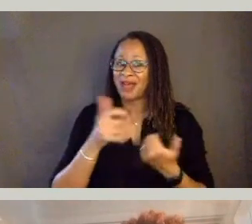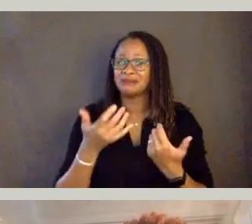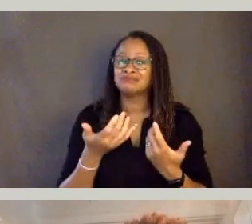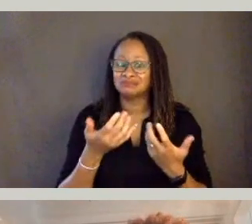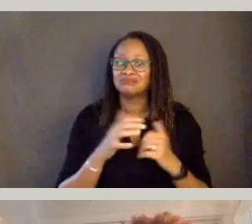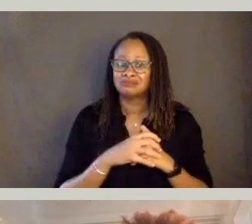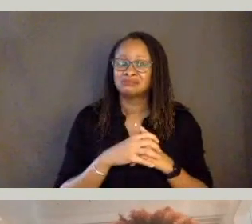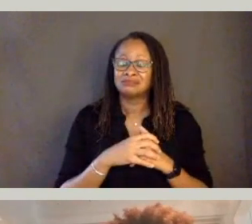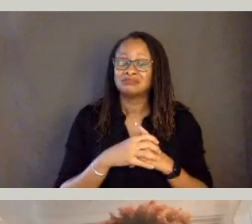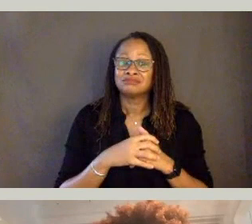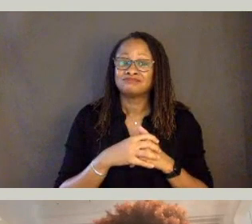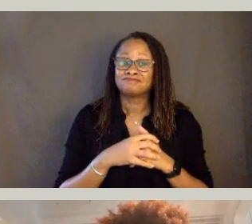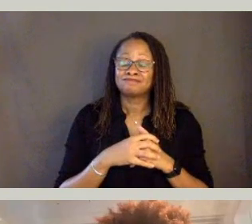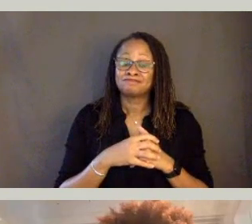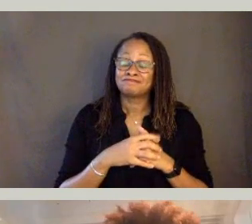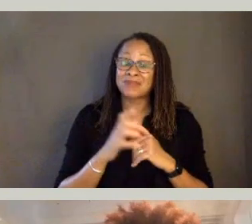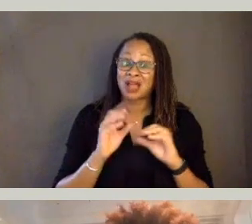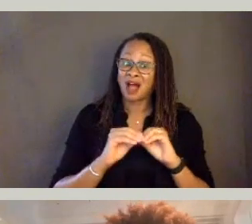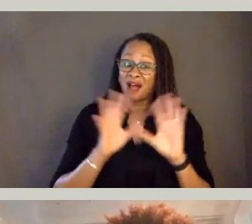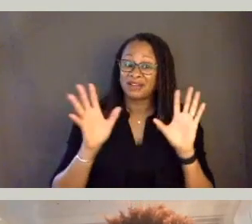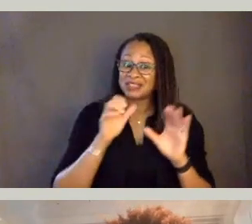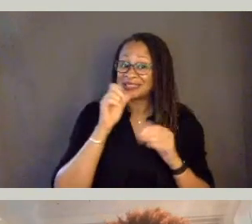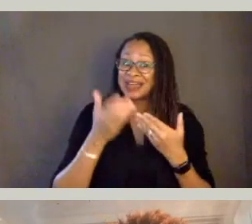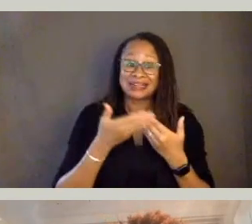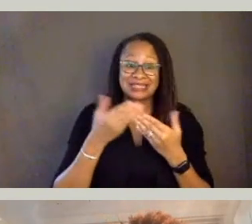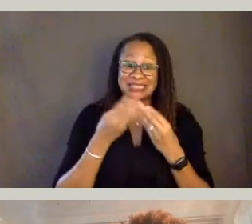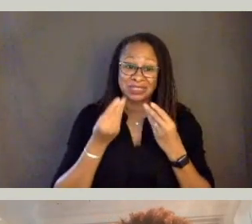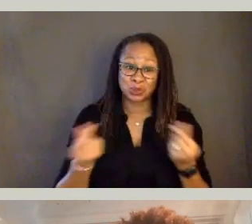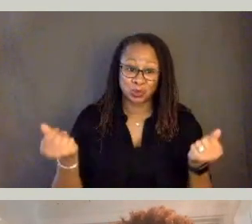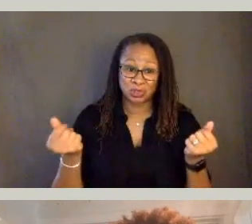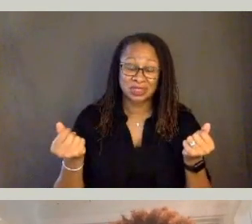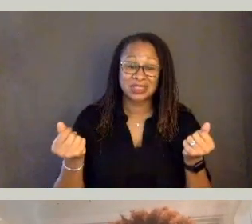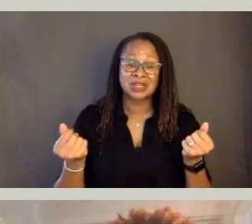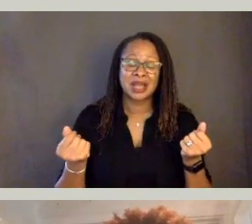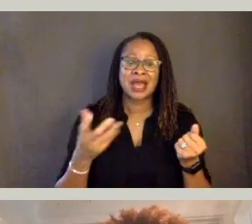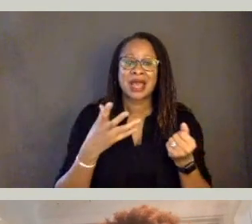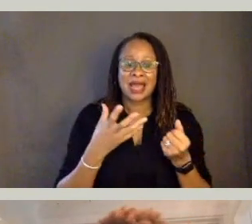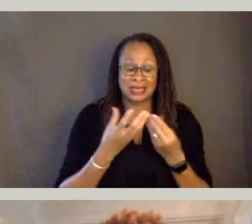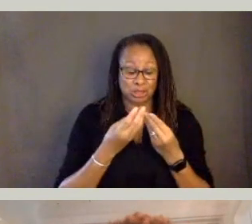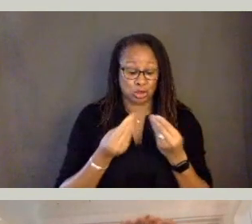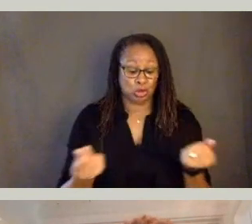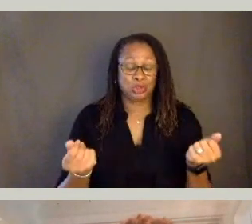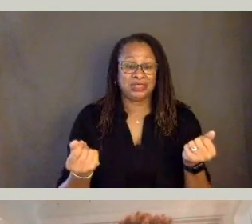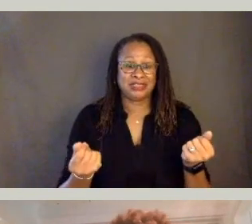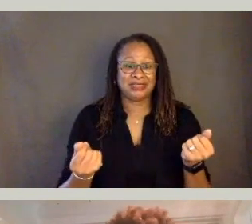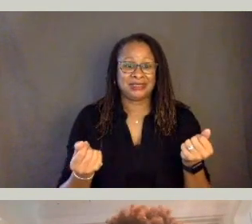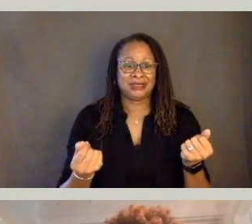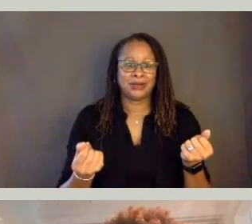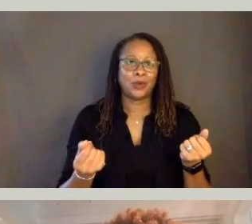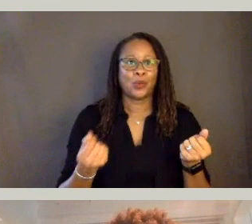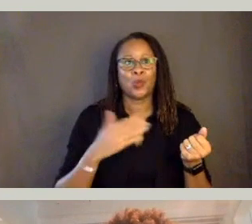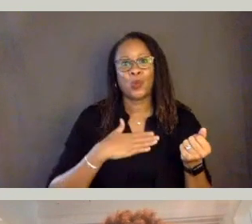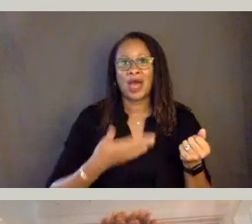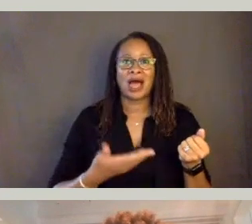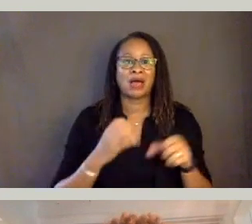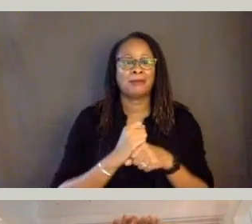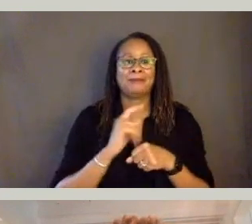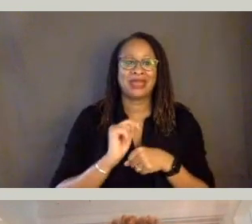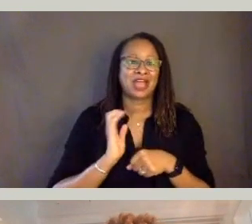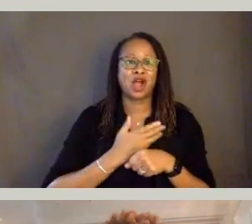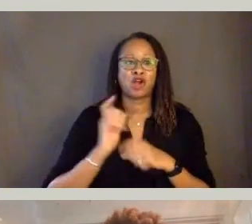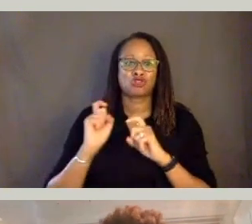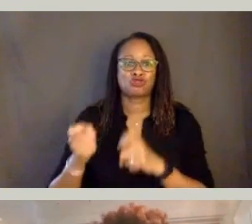obviously it's not an easy solution, and the solution is probably not, well, let's just make our grants recoupable, which